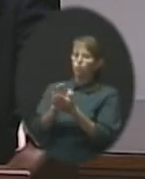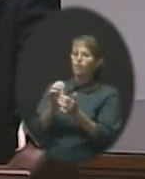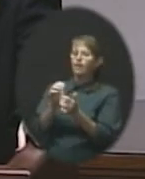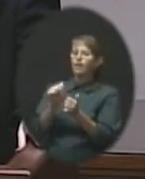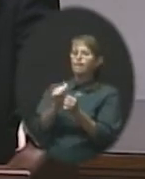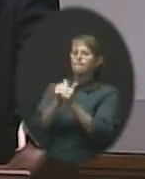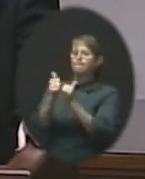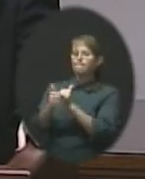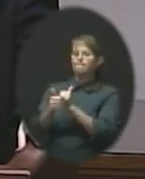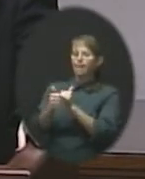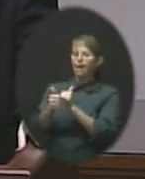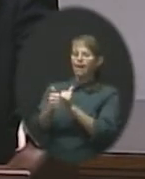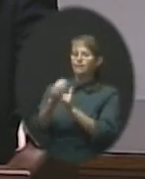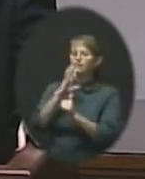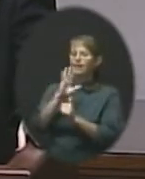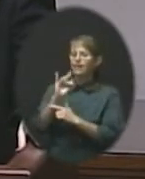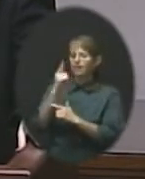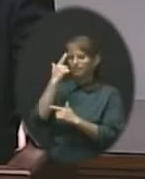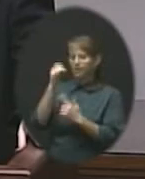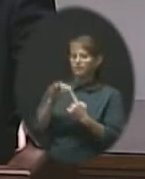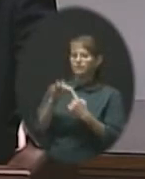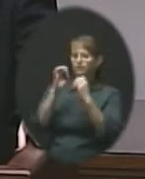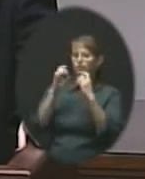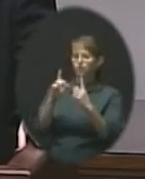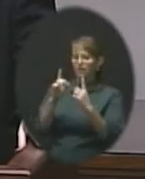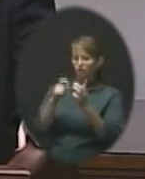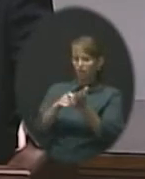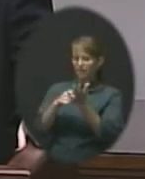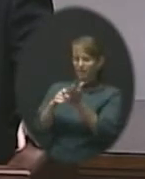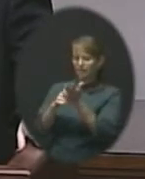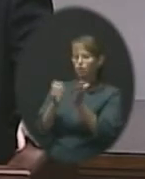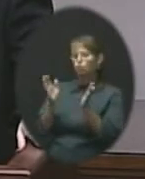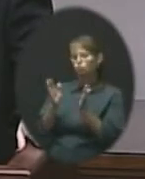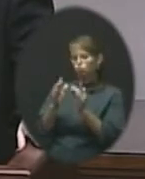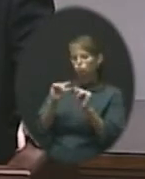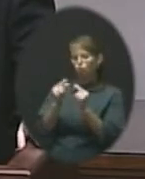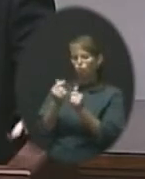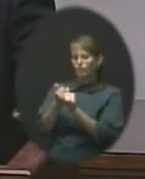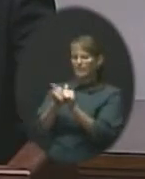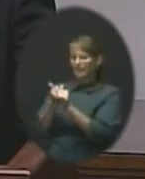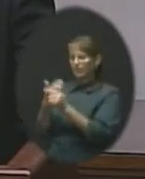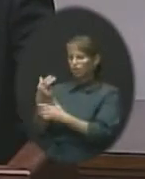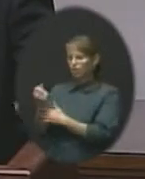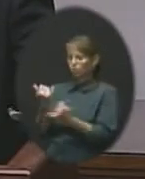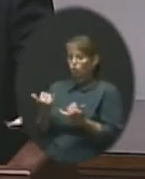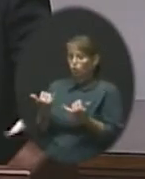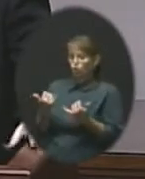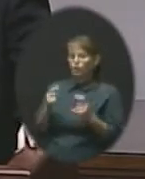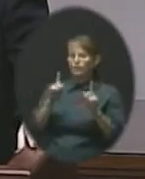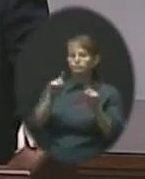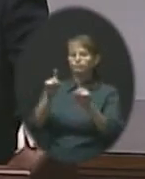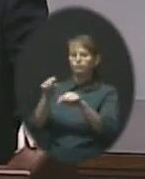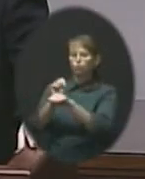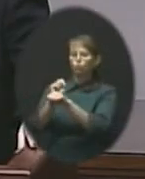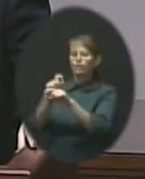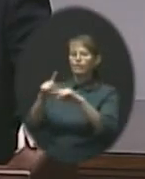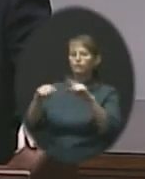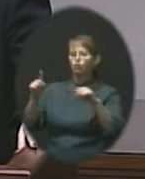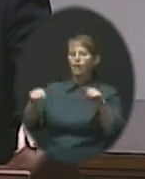to their special education needs. So small groups at each high school. Currently working on a variety of life skills type